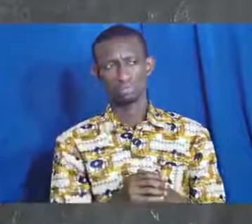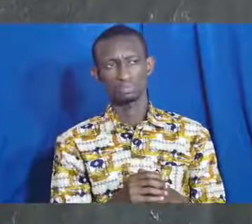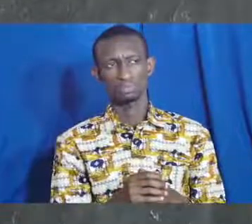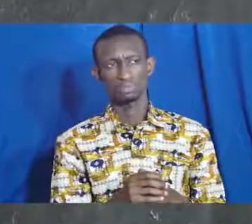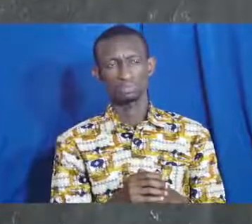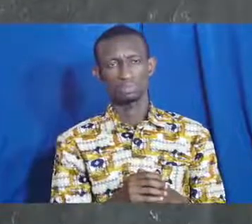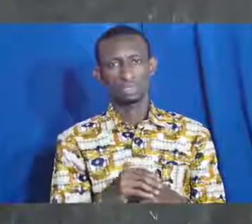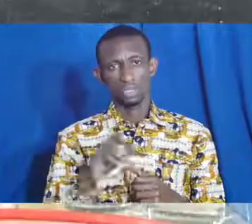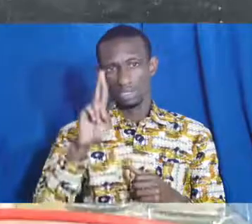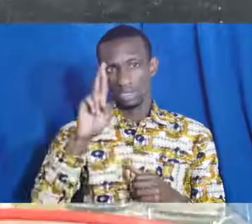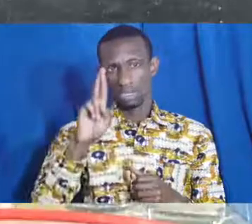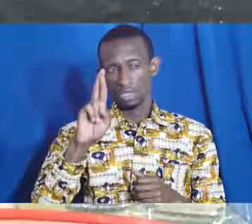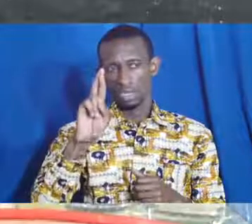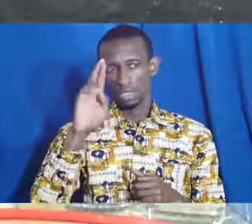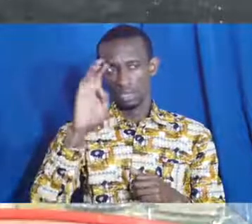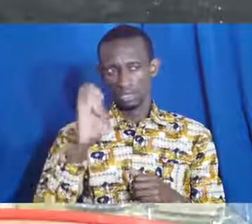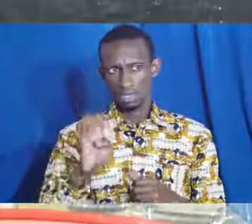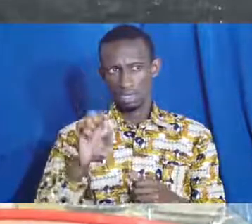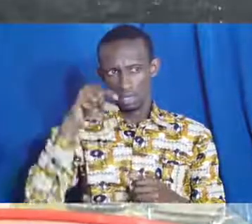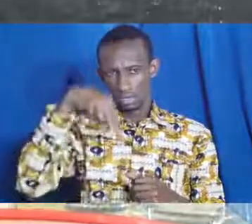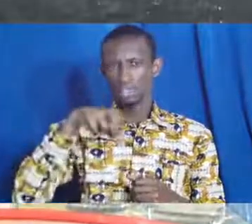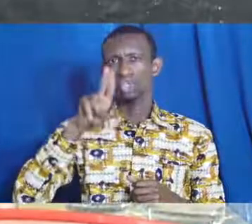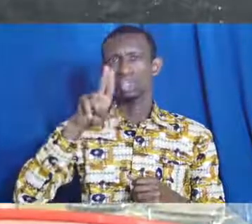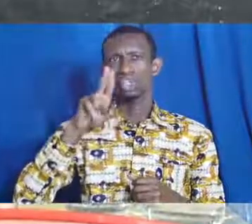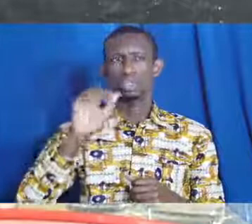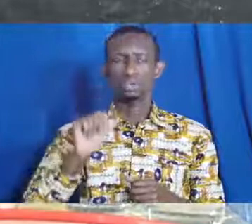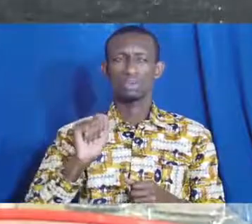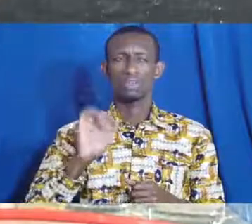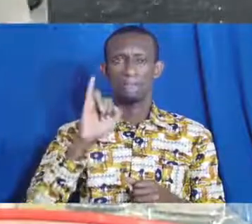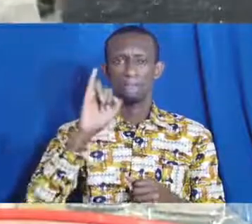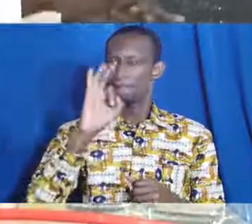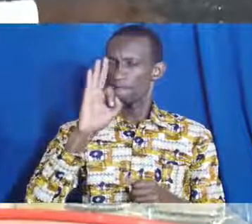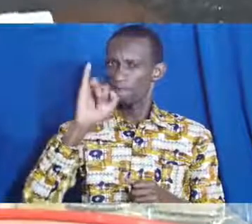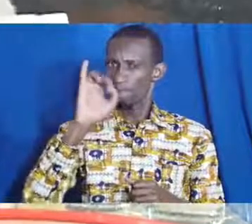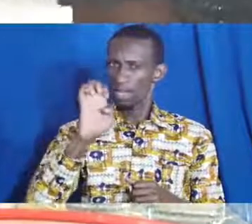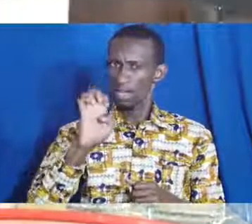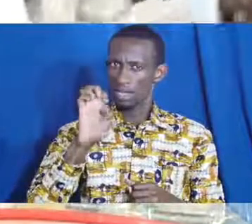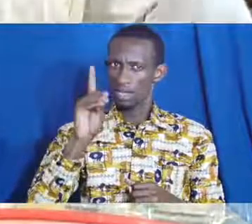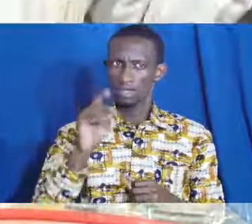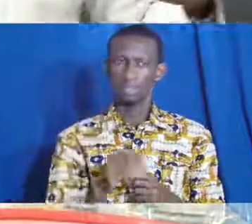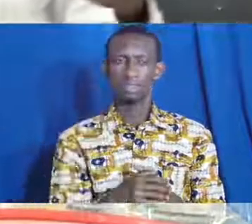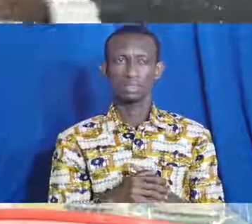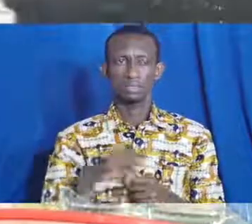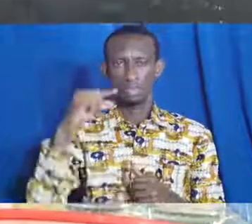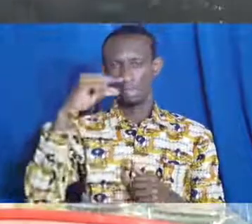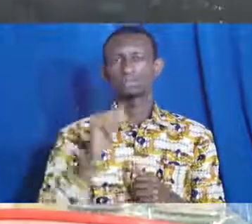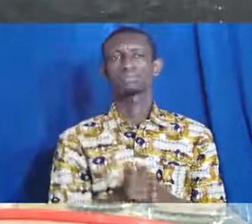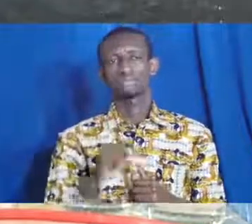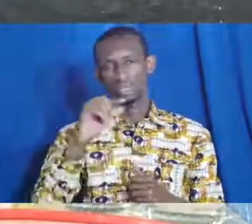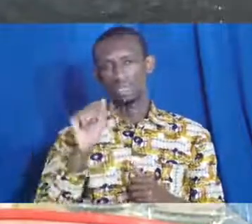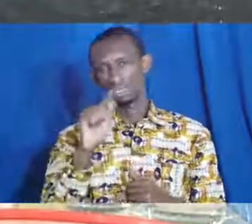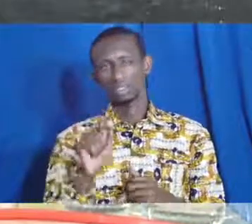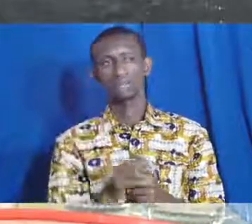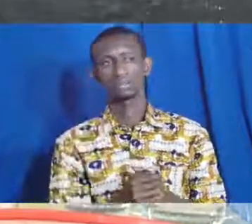Natural liquefied gases. These are the gases that we use in our homes. Those tanks, one of the